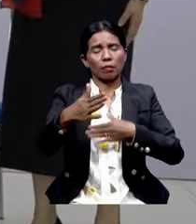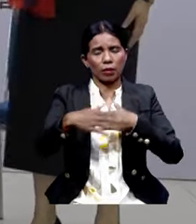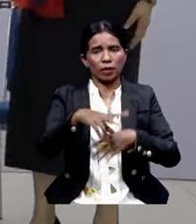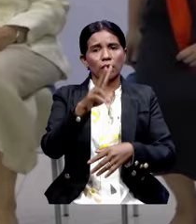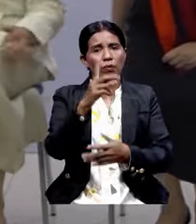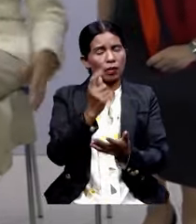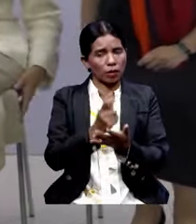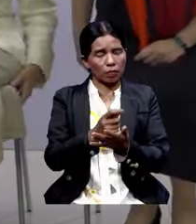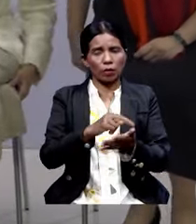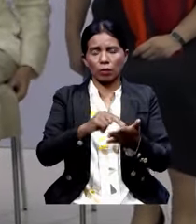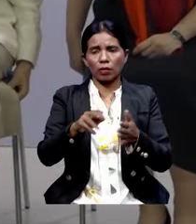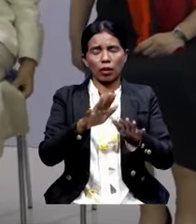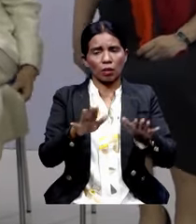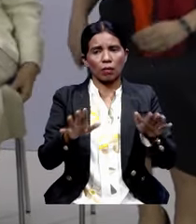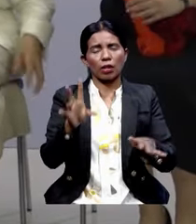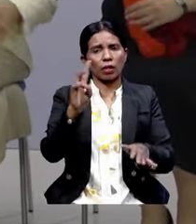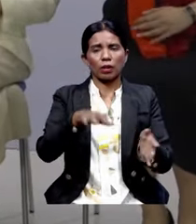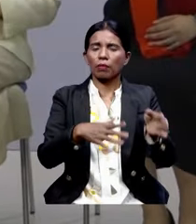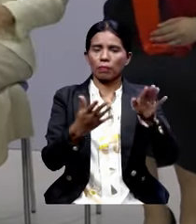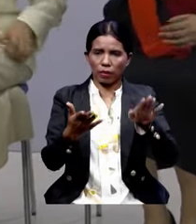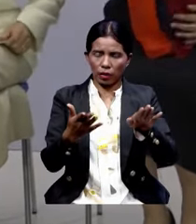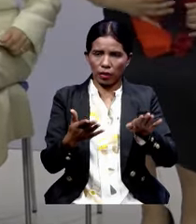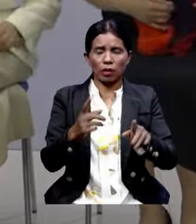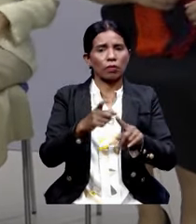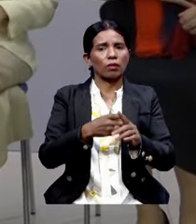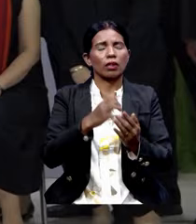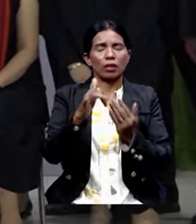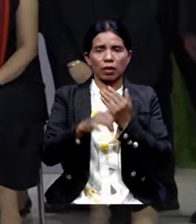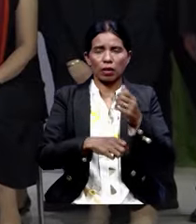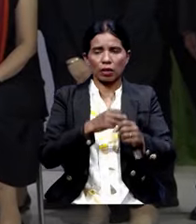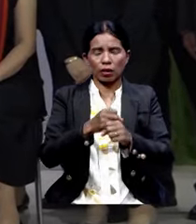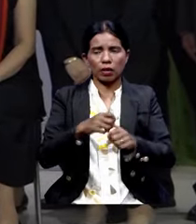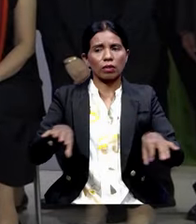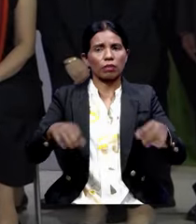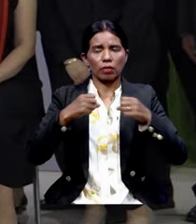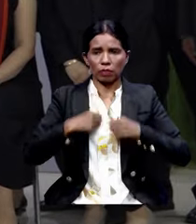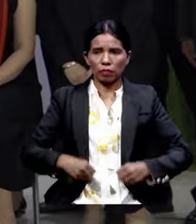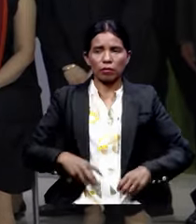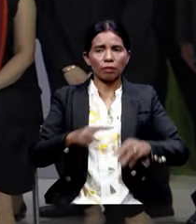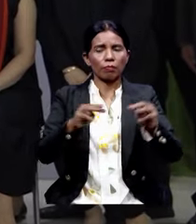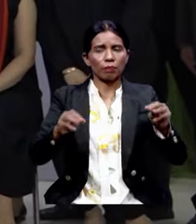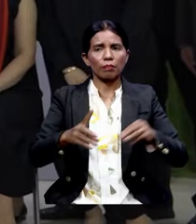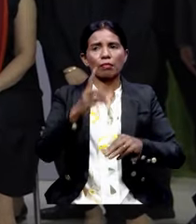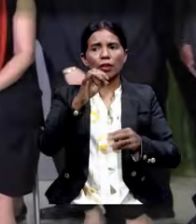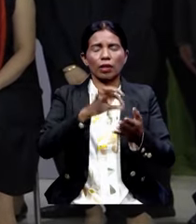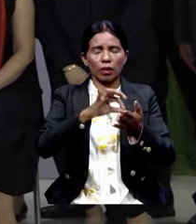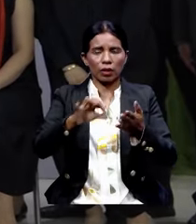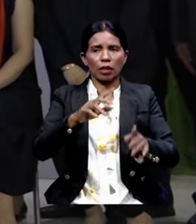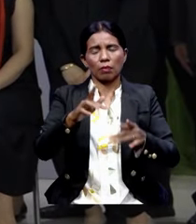Husi número ne labarik na inghitu makla convida. Iha fulan zaneiro tina ne Serviço Saúde Município Dili resista ona